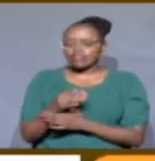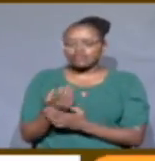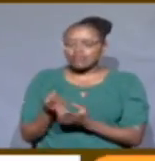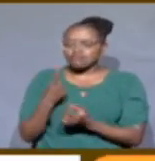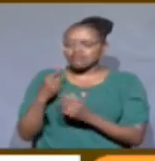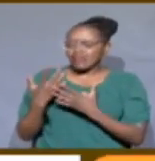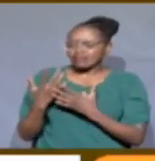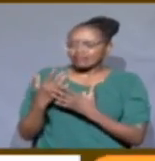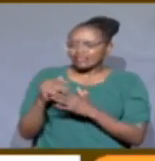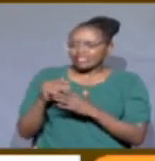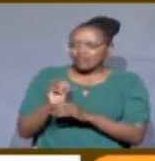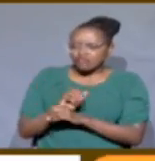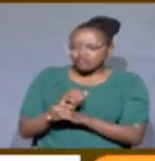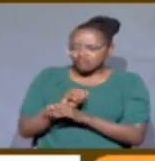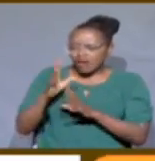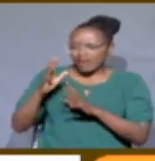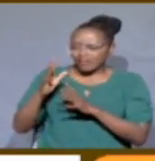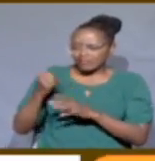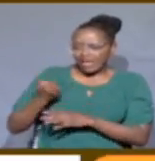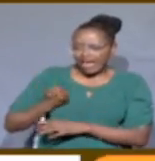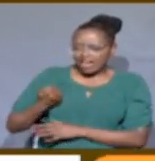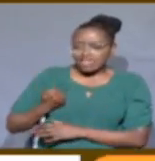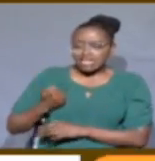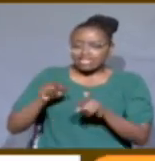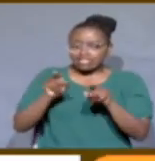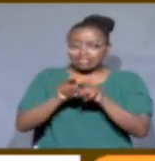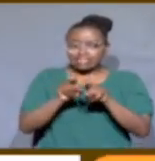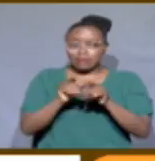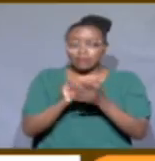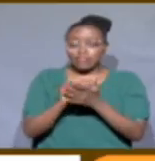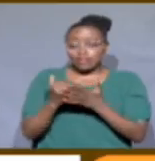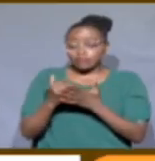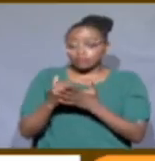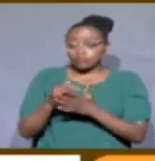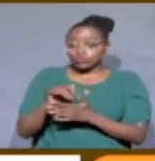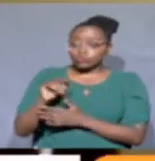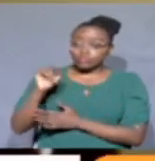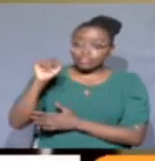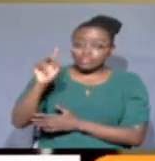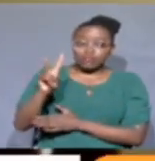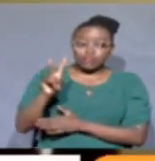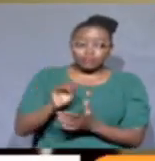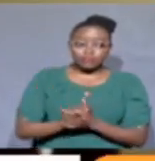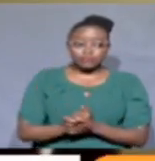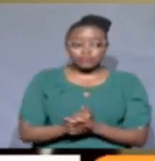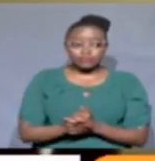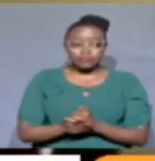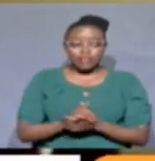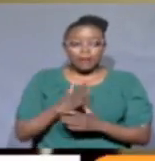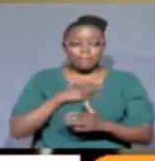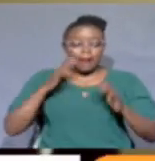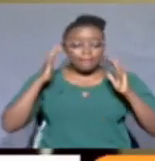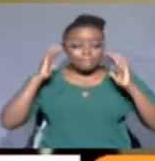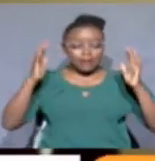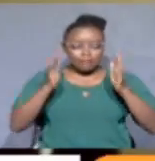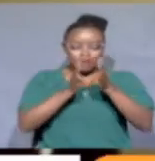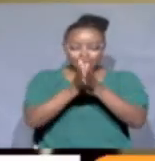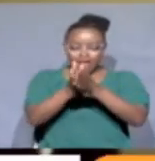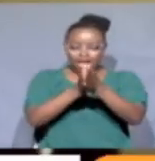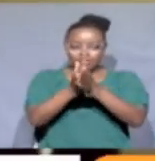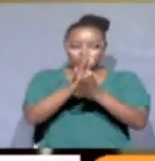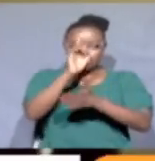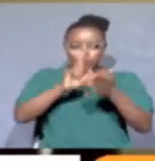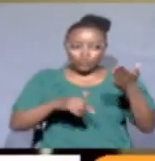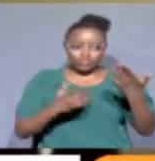star, and she has grand plans to make it to the silver screen very soon. One of my big aspirations